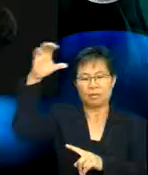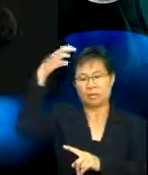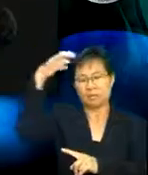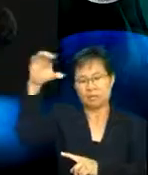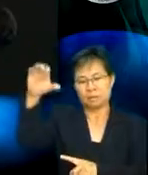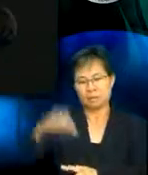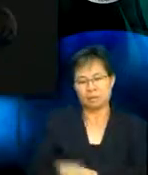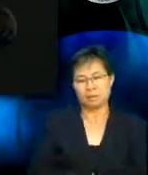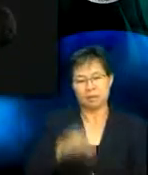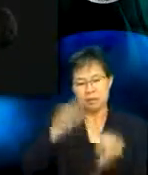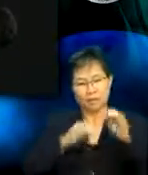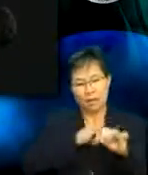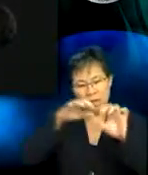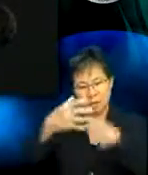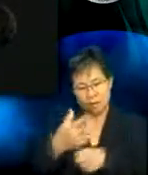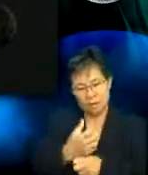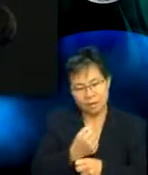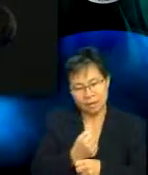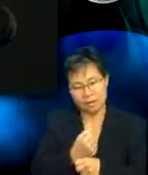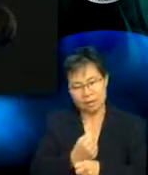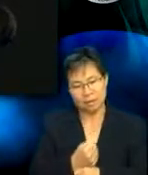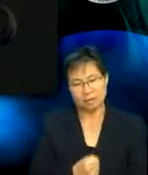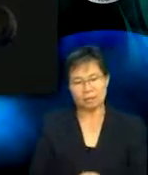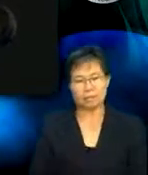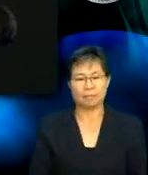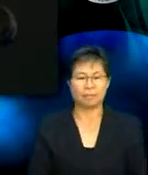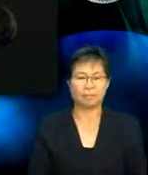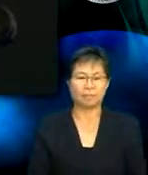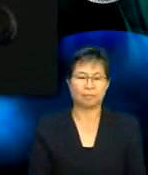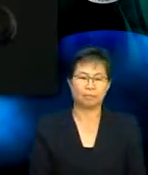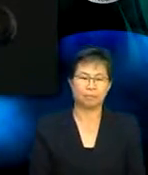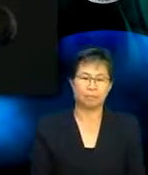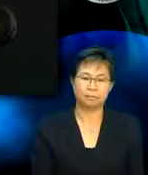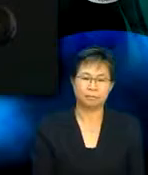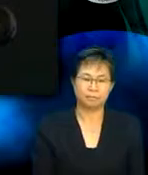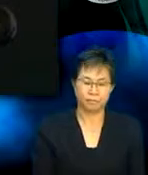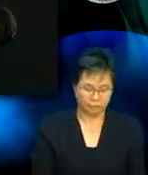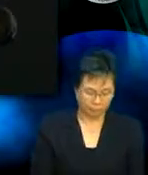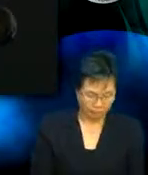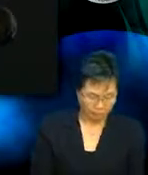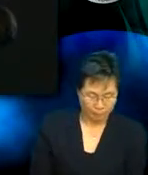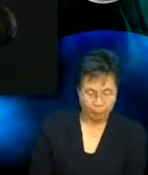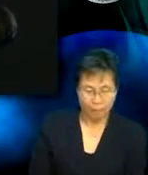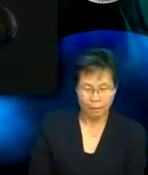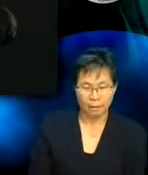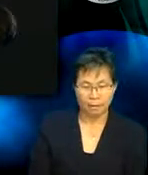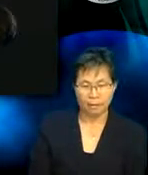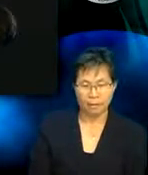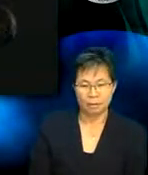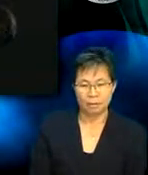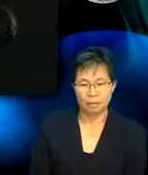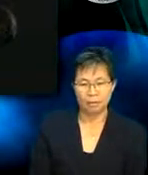to be a friend of that satellite. I wonder if I can get her phone number.